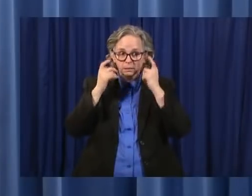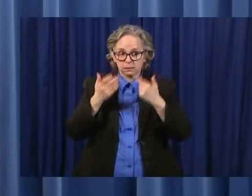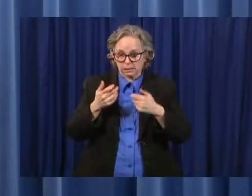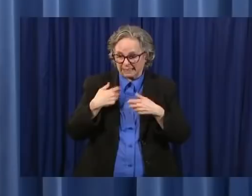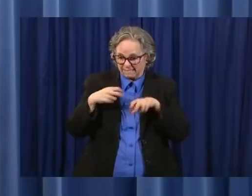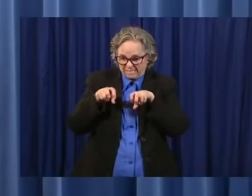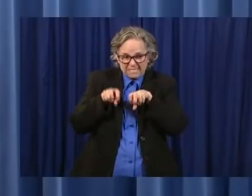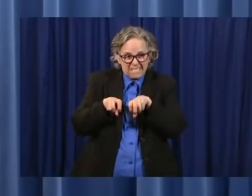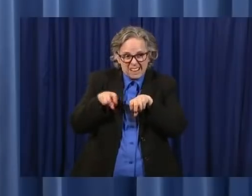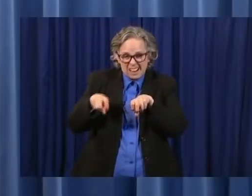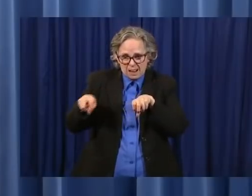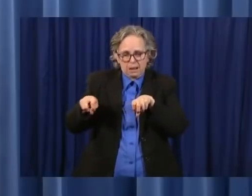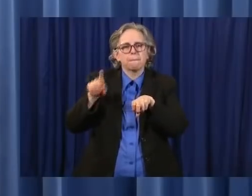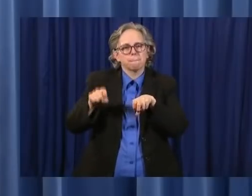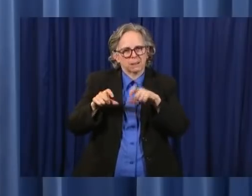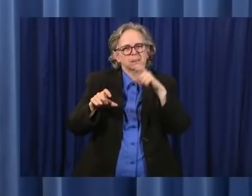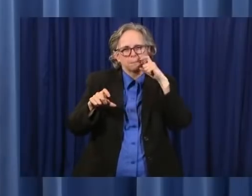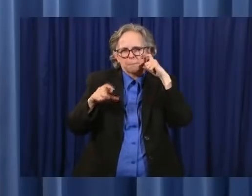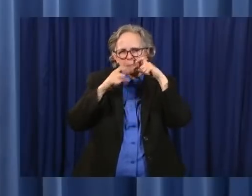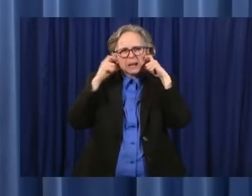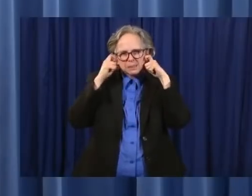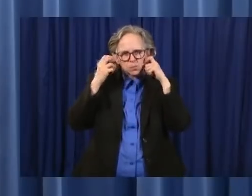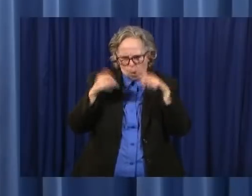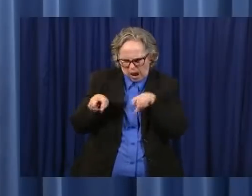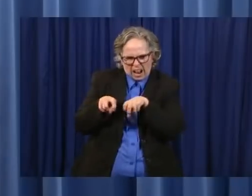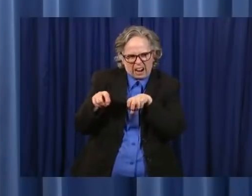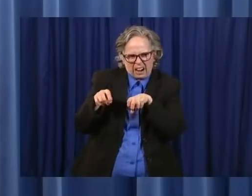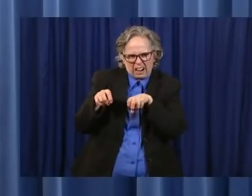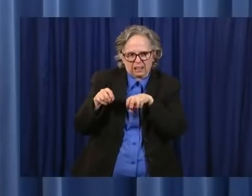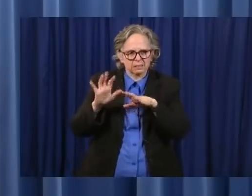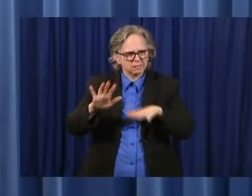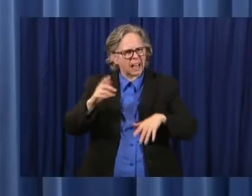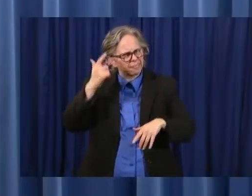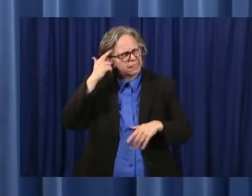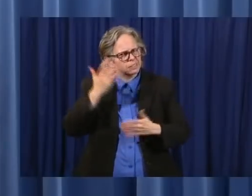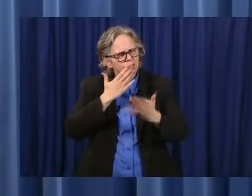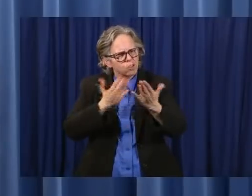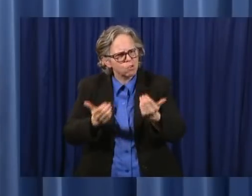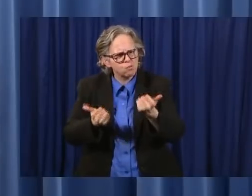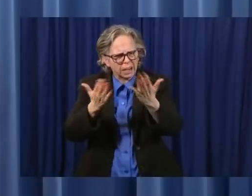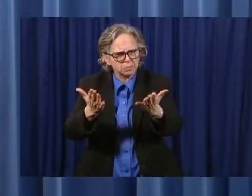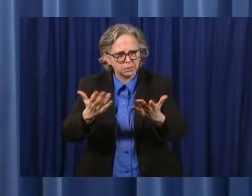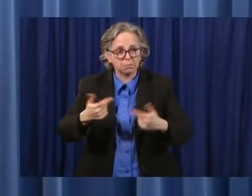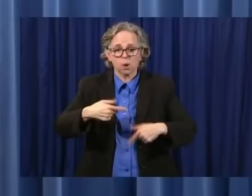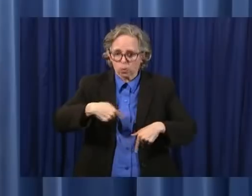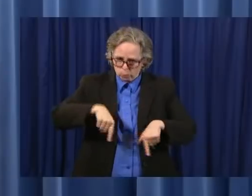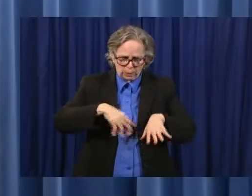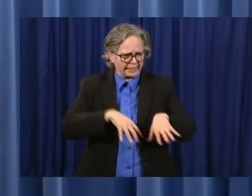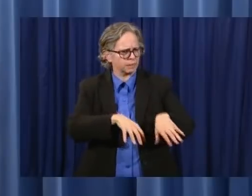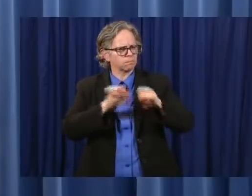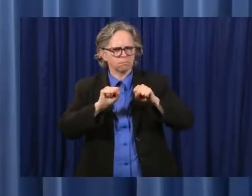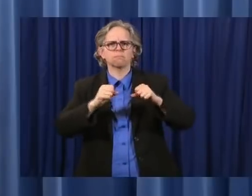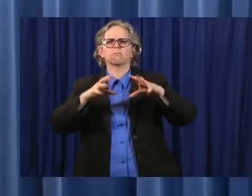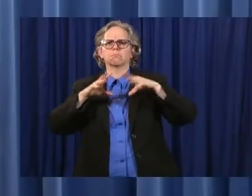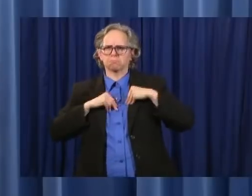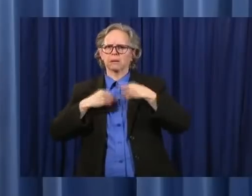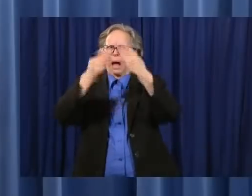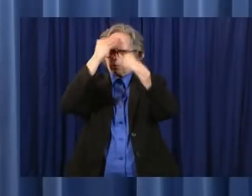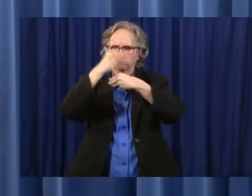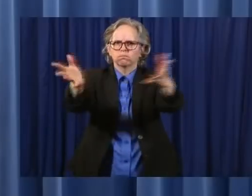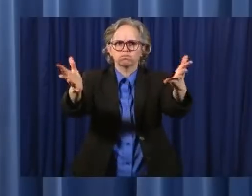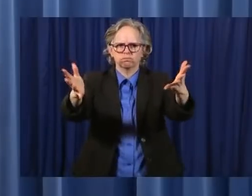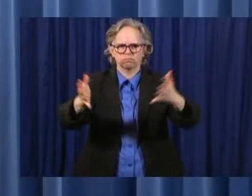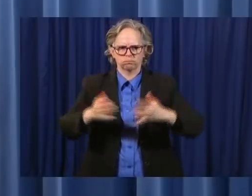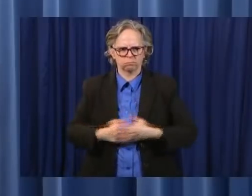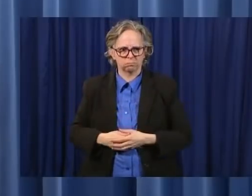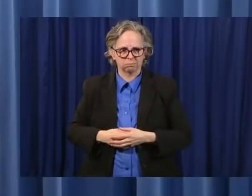think it is a good recommendation. We adopted it. And, you know, again, as I said, it came from the